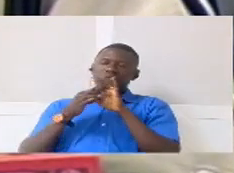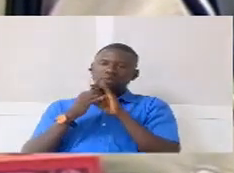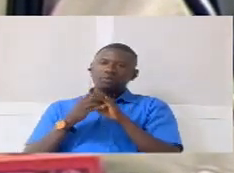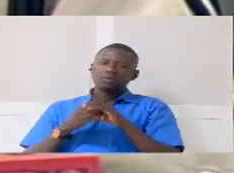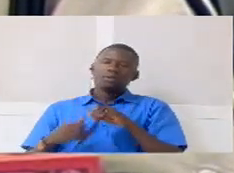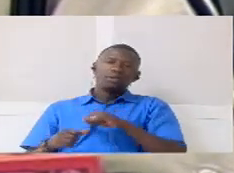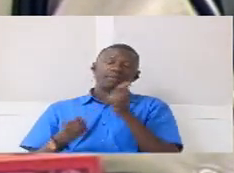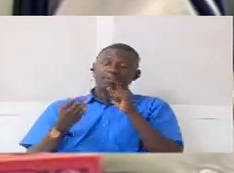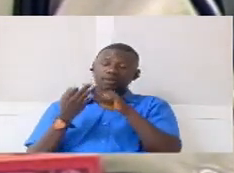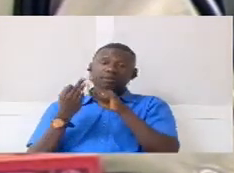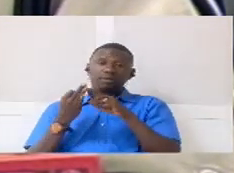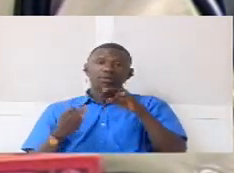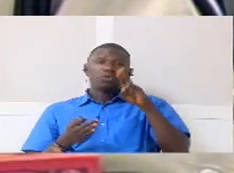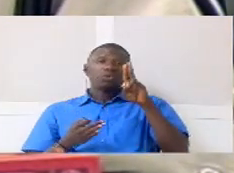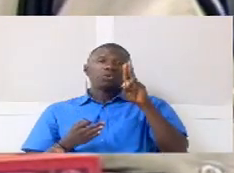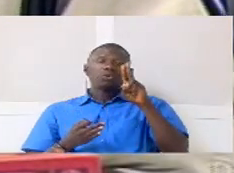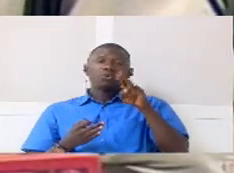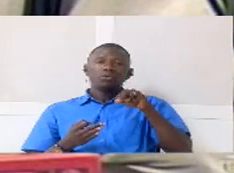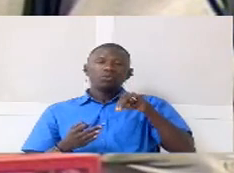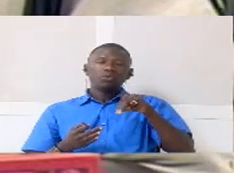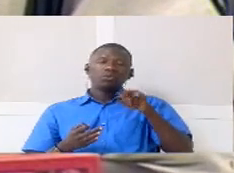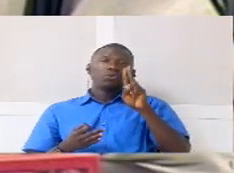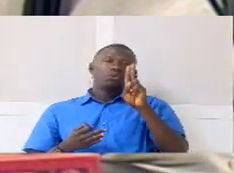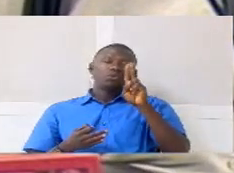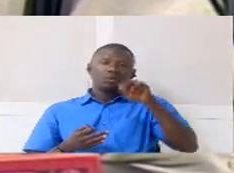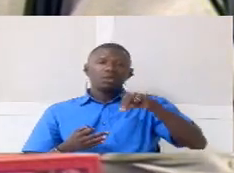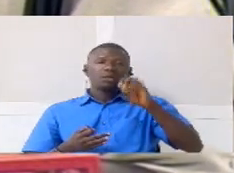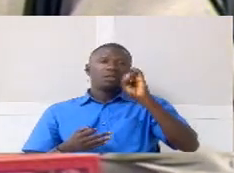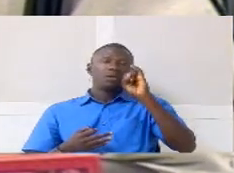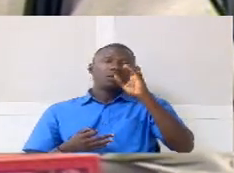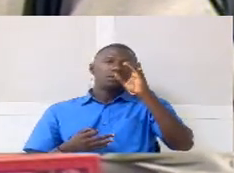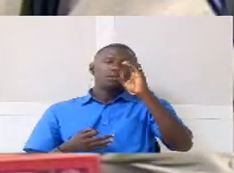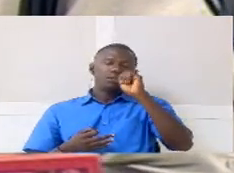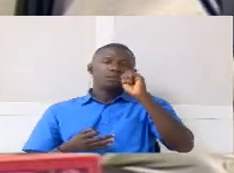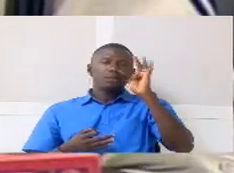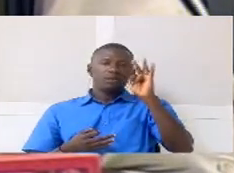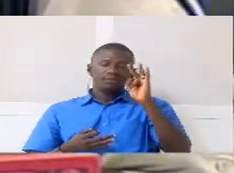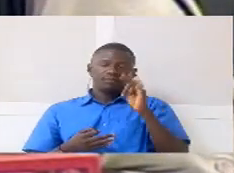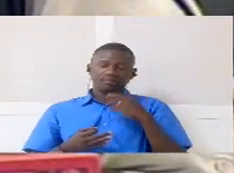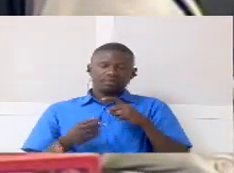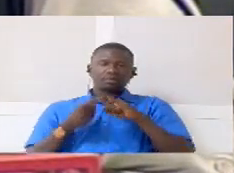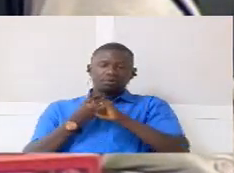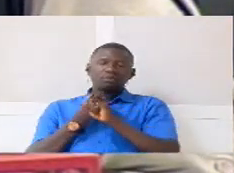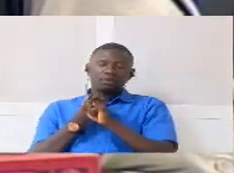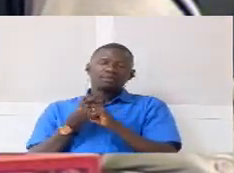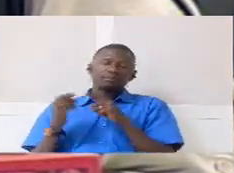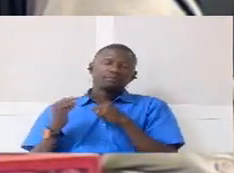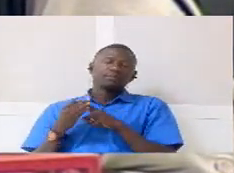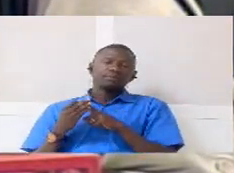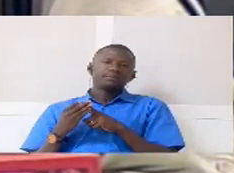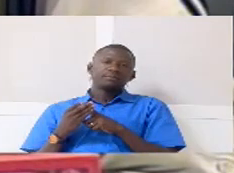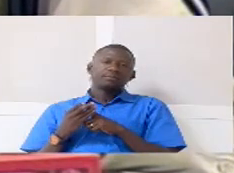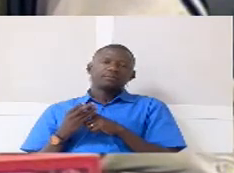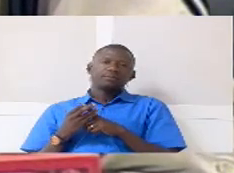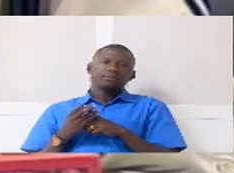Dunyo Buloko Nole. Even with UNICEF, prisoner ni ntolenga kumasege to kap tikel boni ng ni basic cycle to